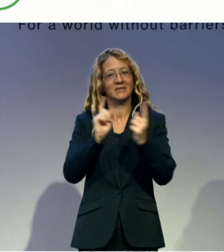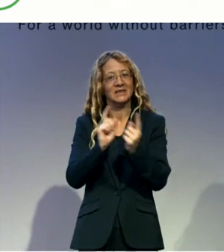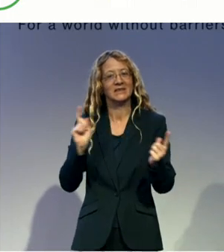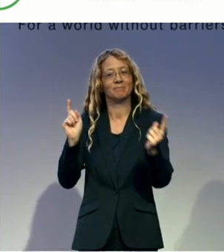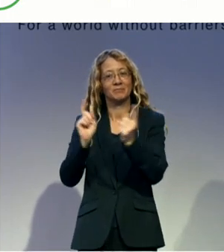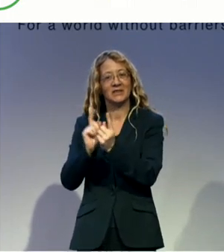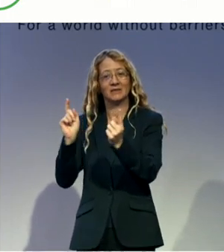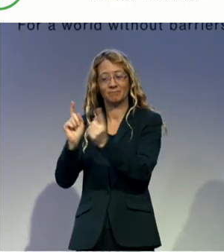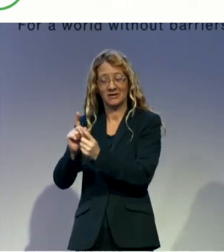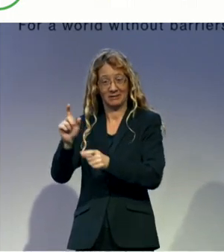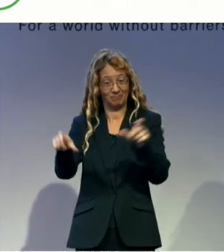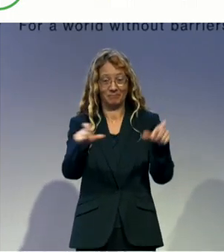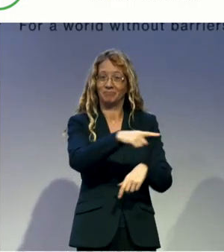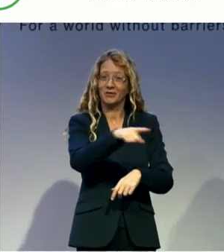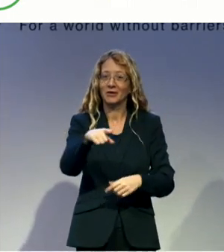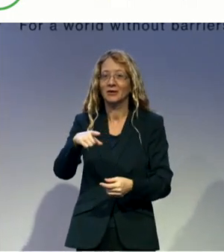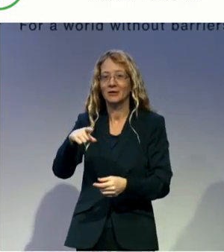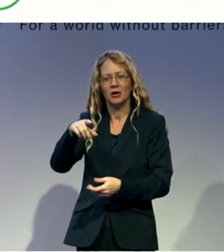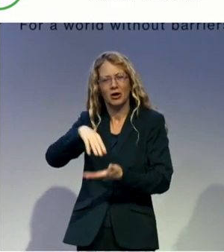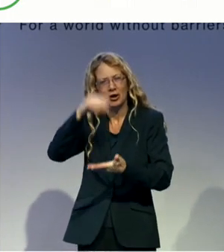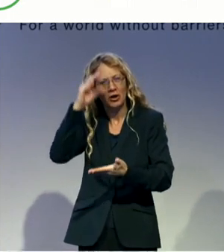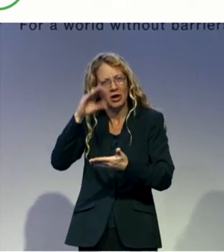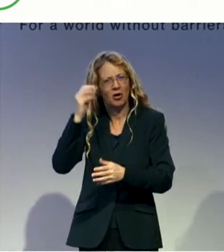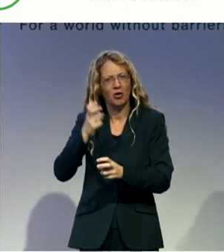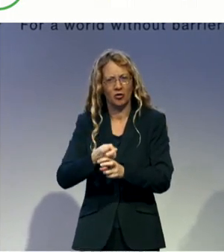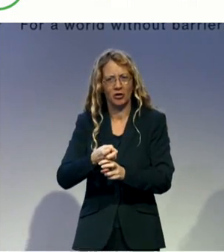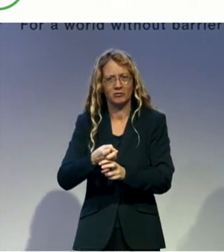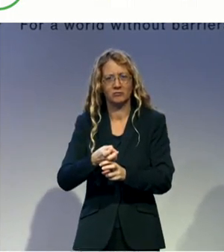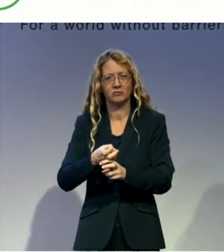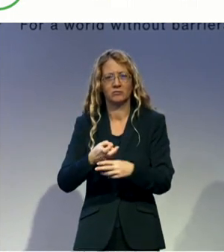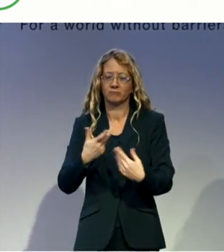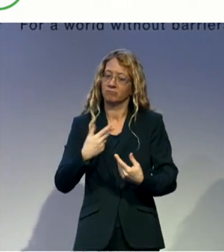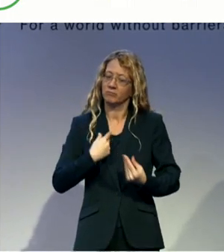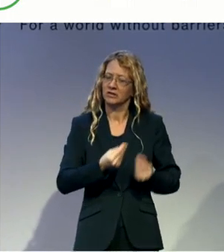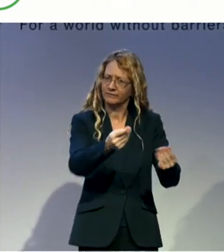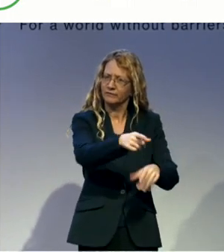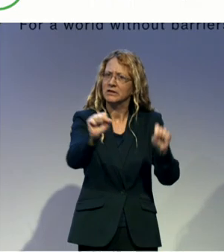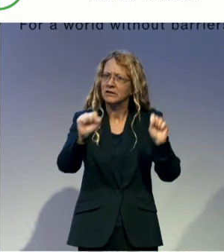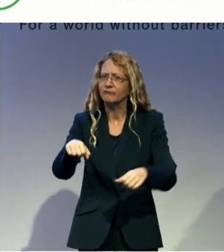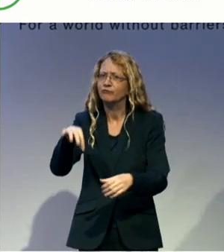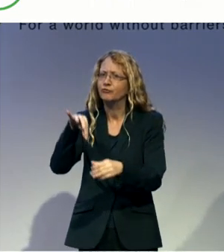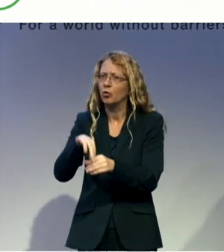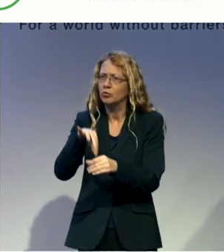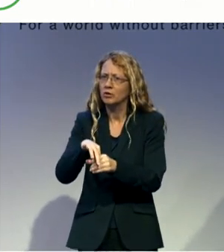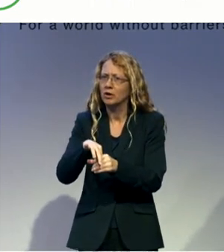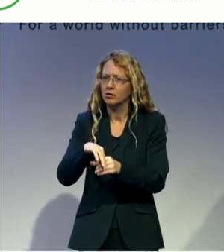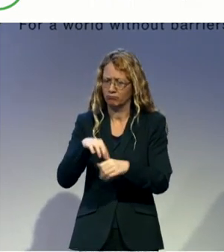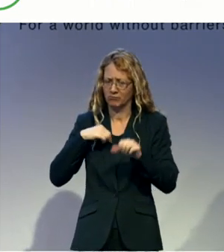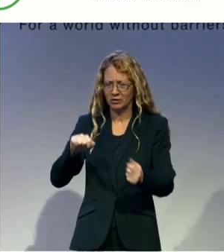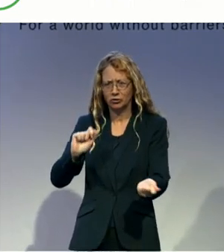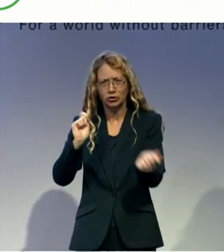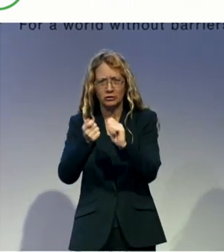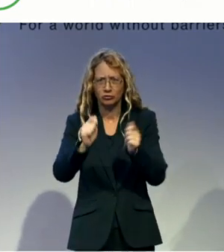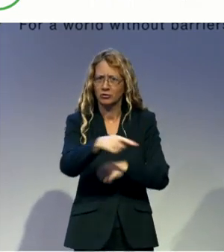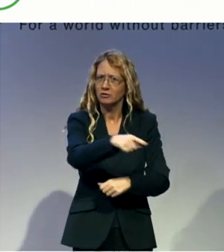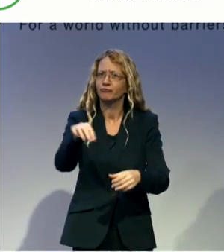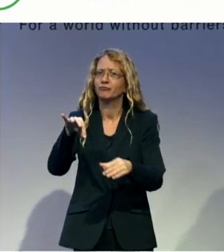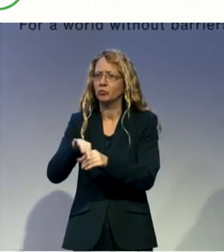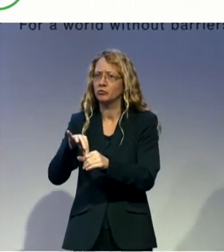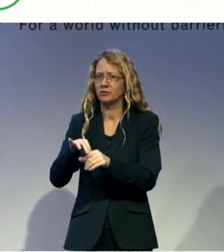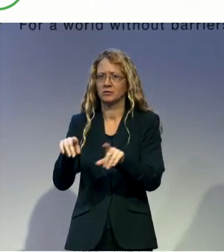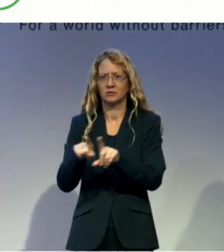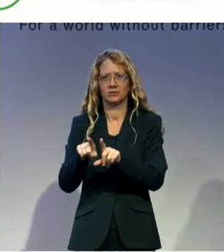national voice, themselves being a catalyst for change. Democratic participation, using your right